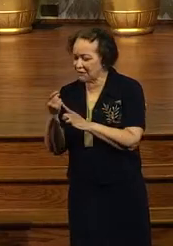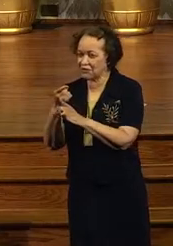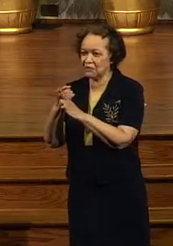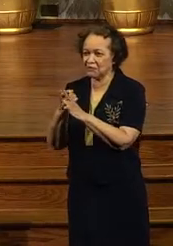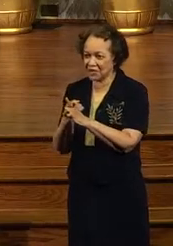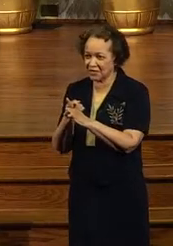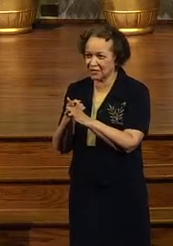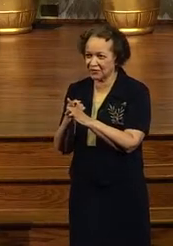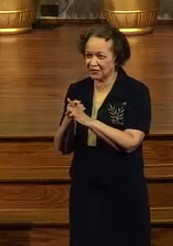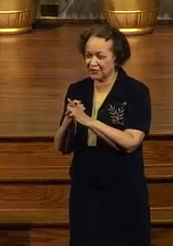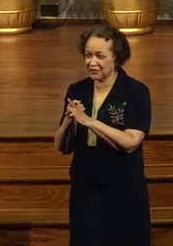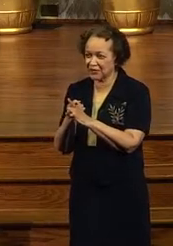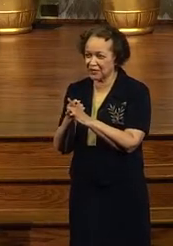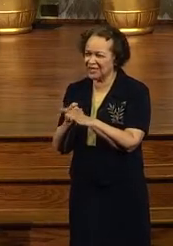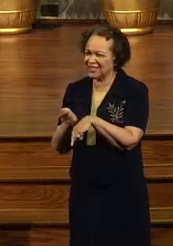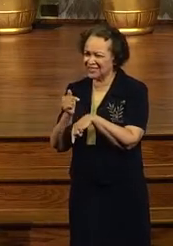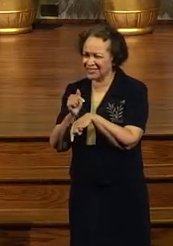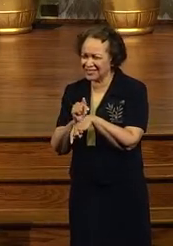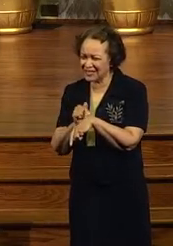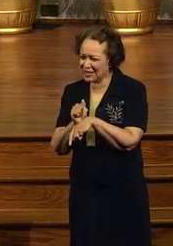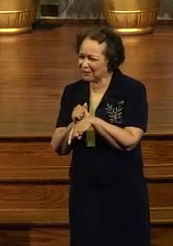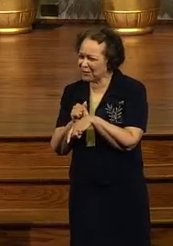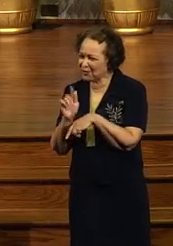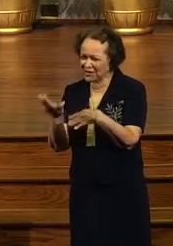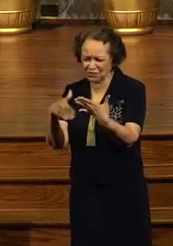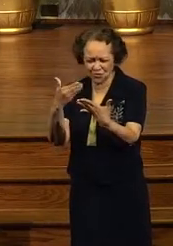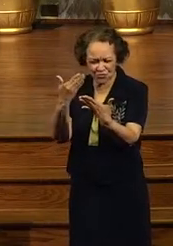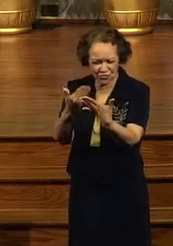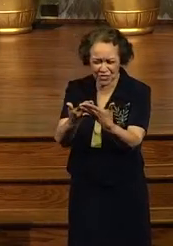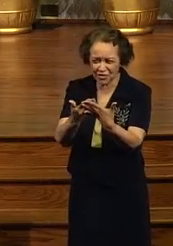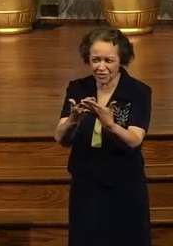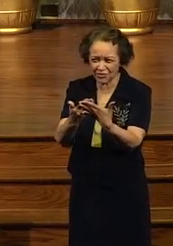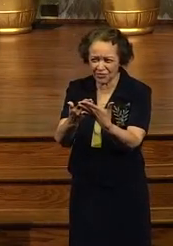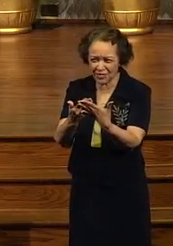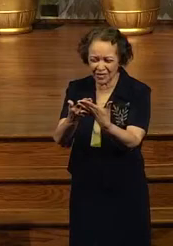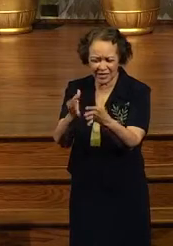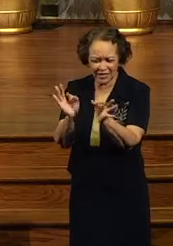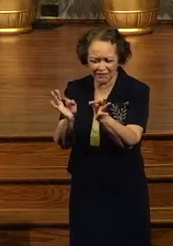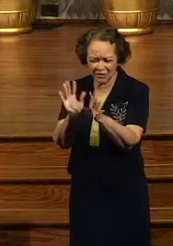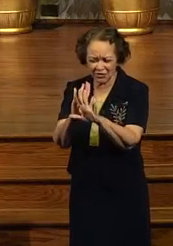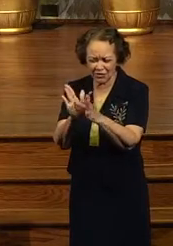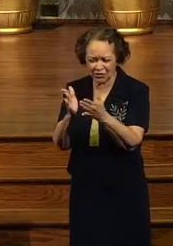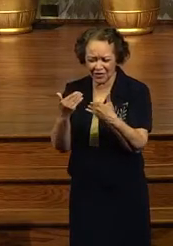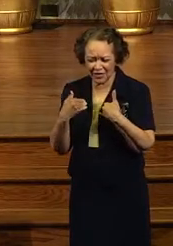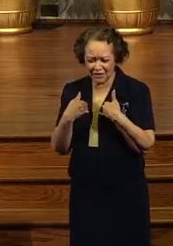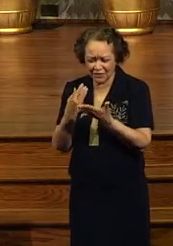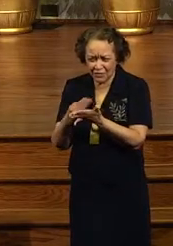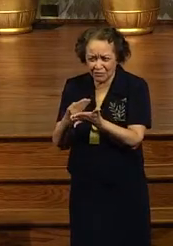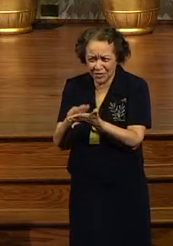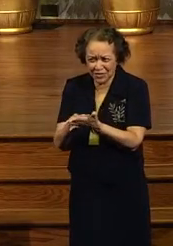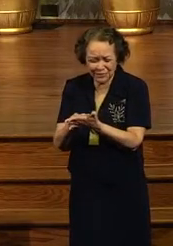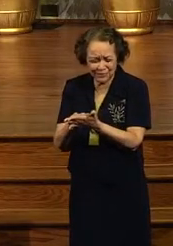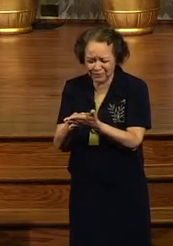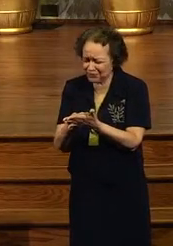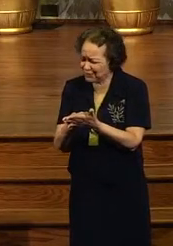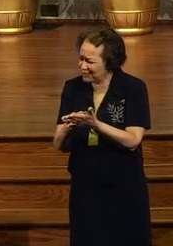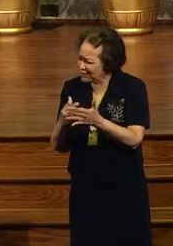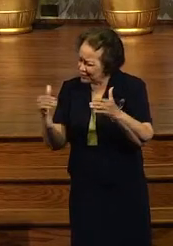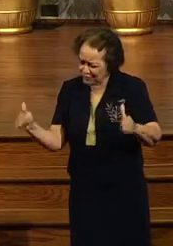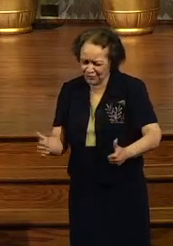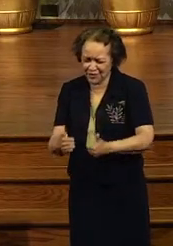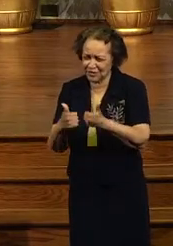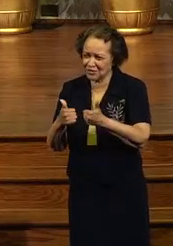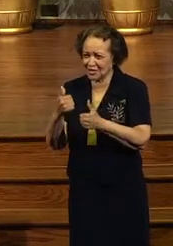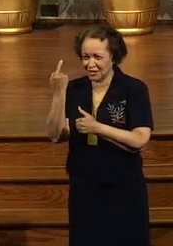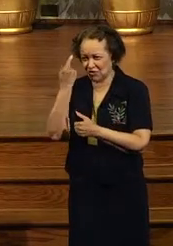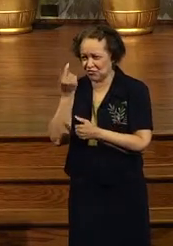time deadlines that must be reached, and if they don't secure the van, it's going to create quite a bit of challenge and difficulty